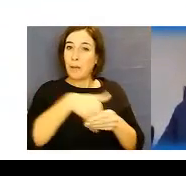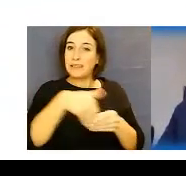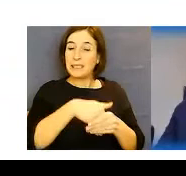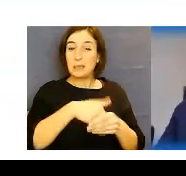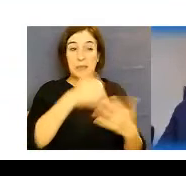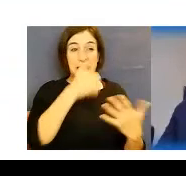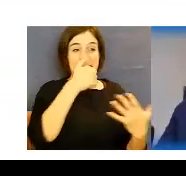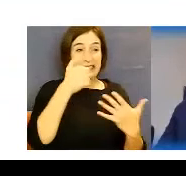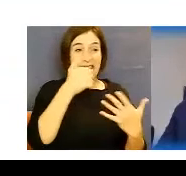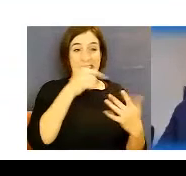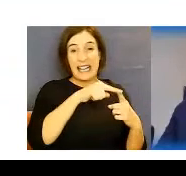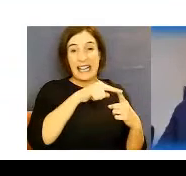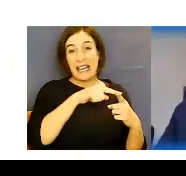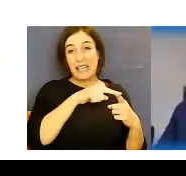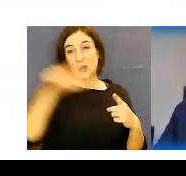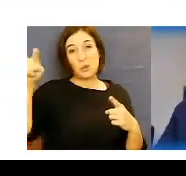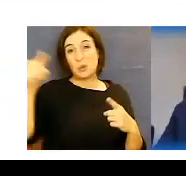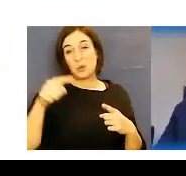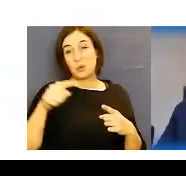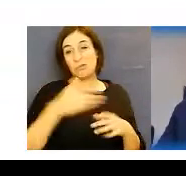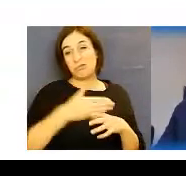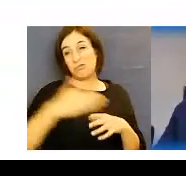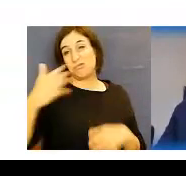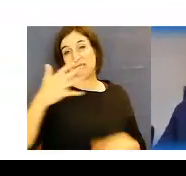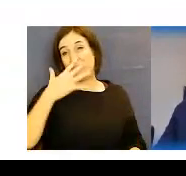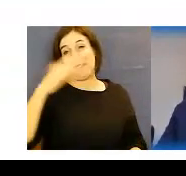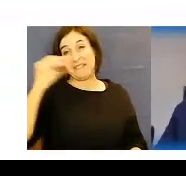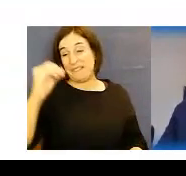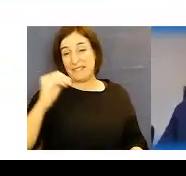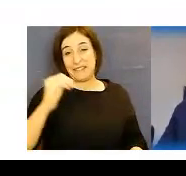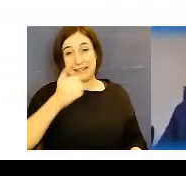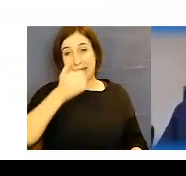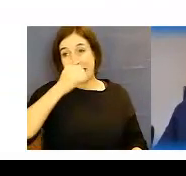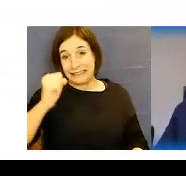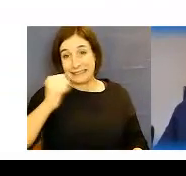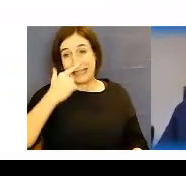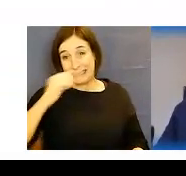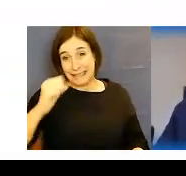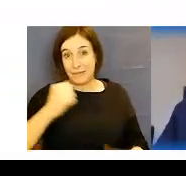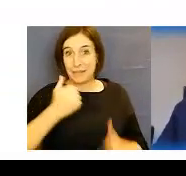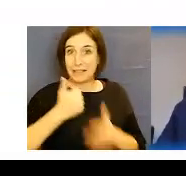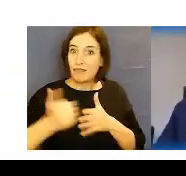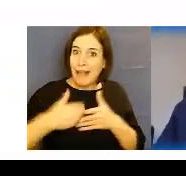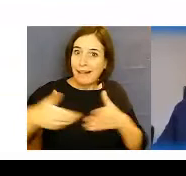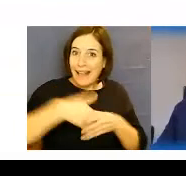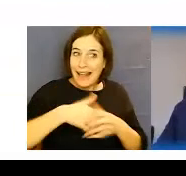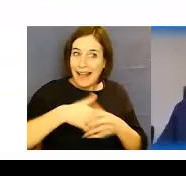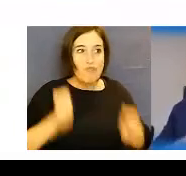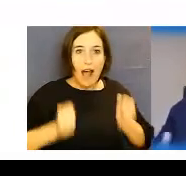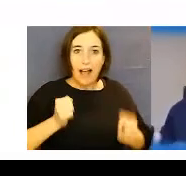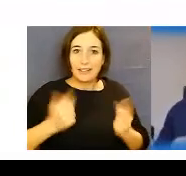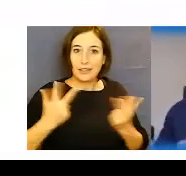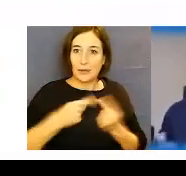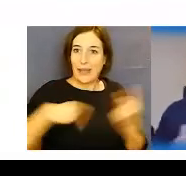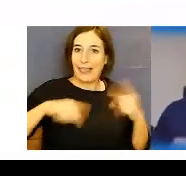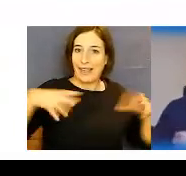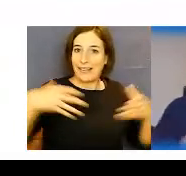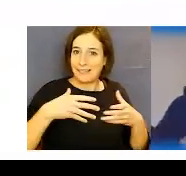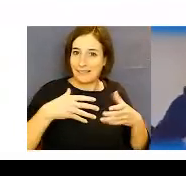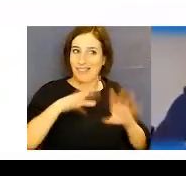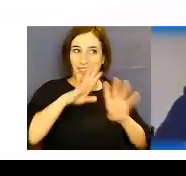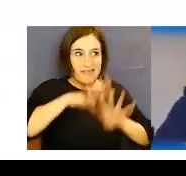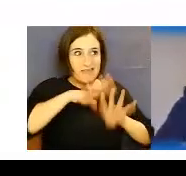onwards, right up to, you know, 50. We even got 60, 70 year olds running on a regular basis. So we decided to sort of in